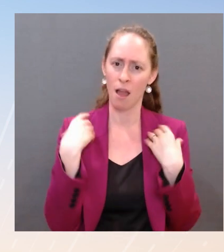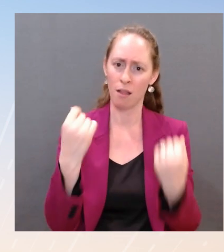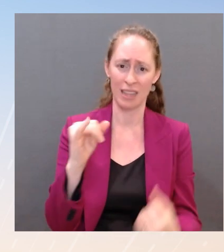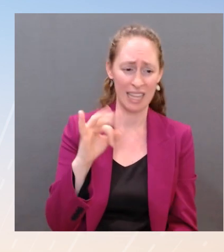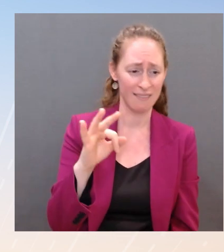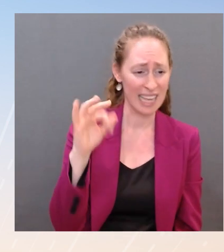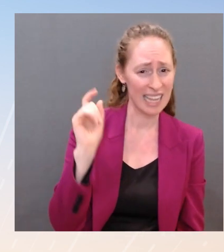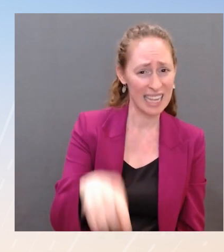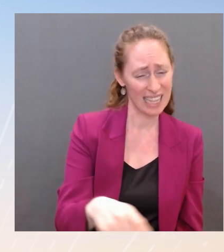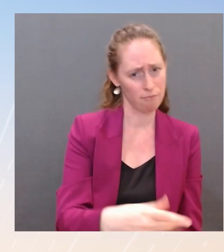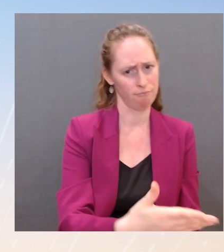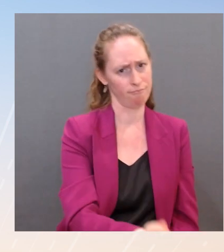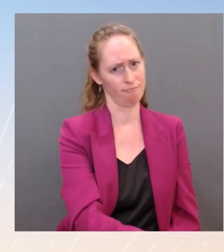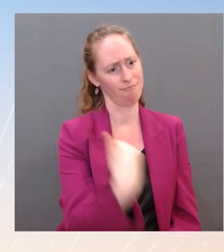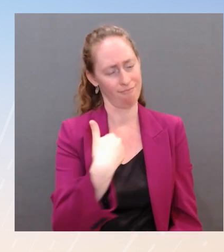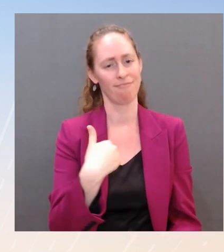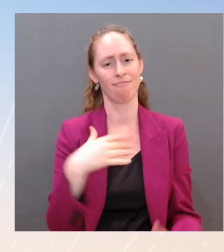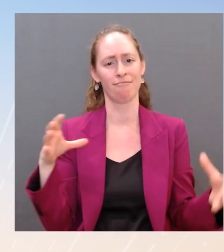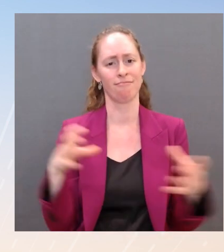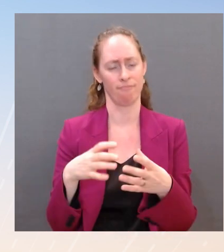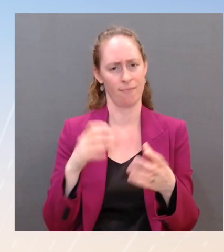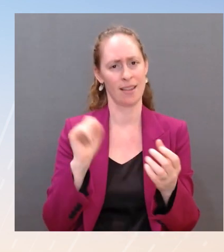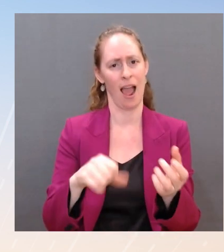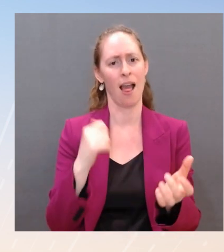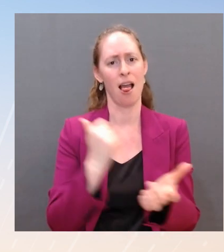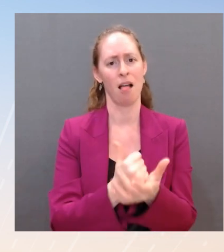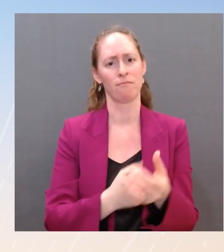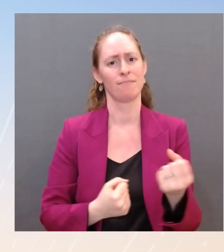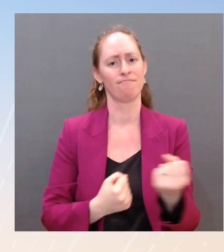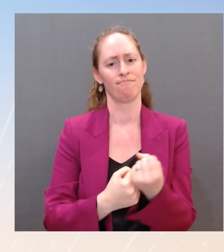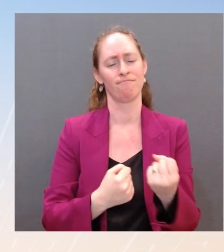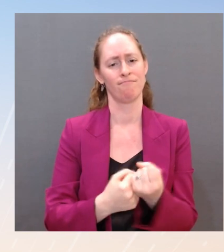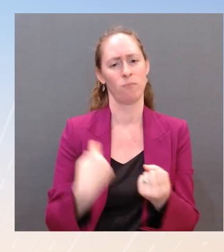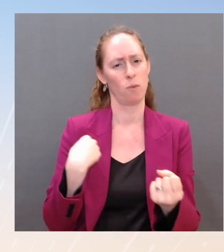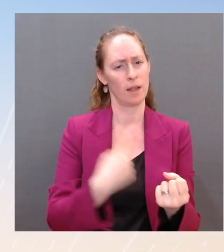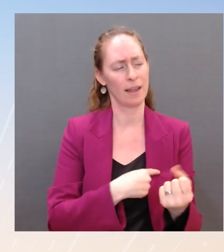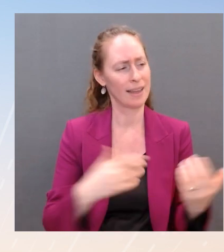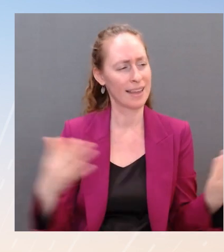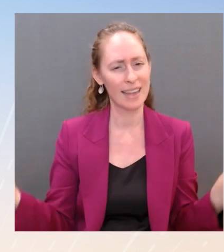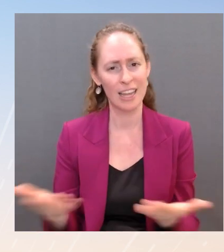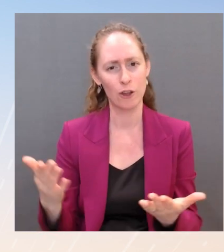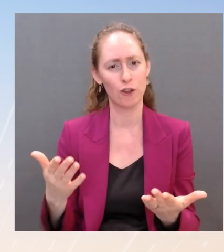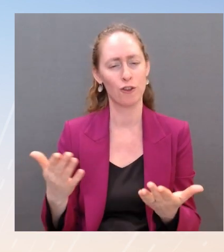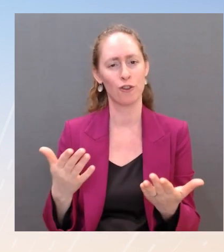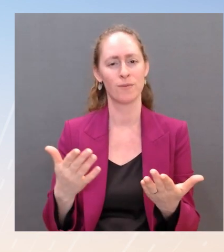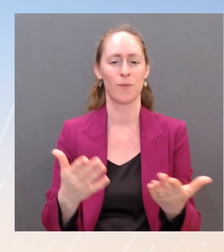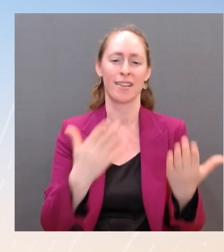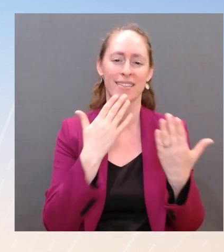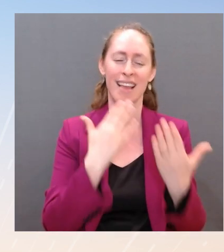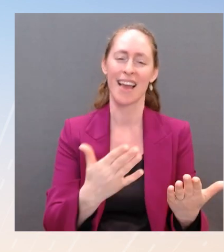that we are there to stand up and step up for one another. So thank you so much. Let's give them a round of applause.